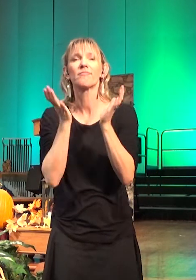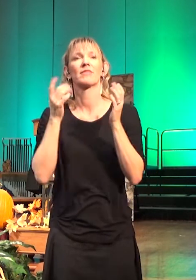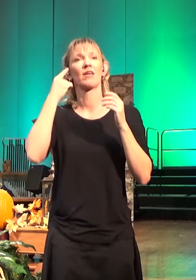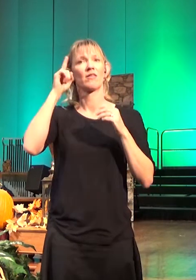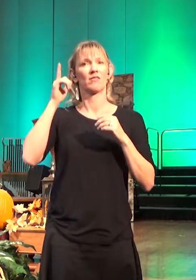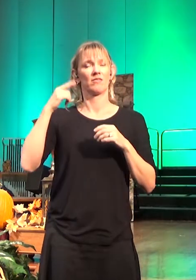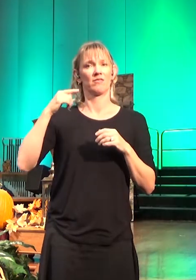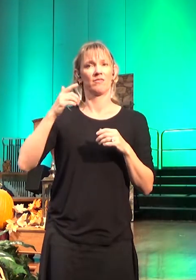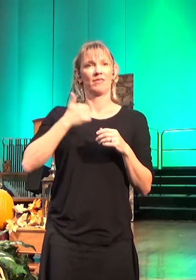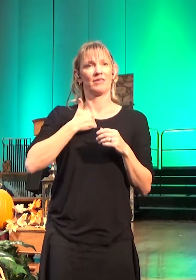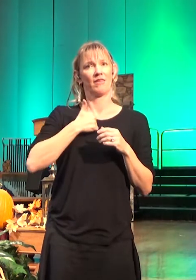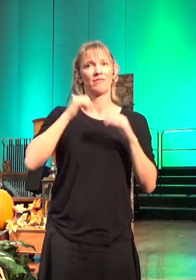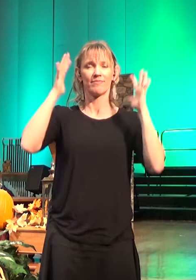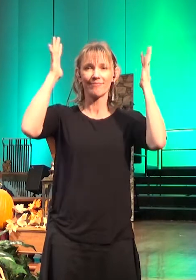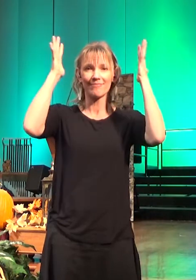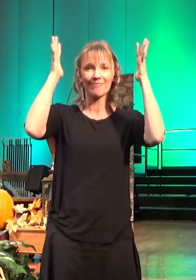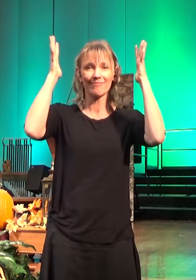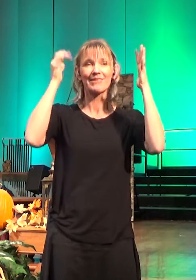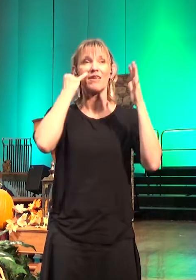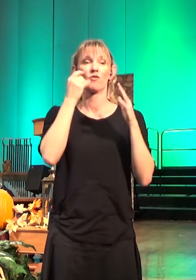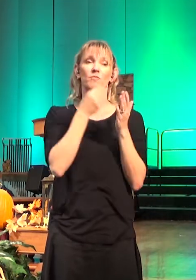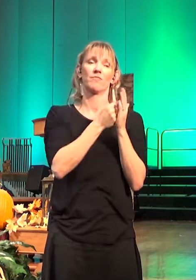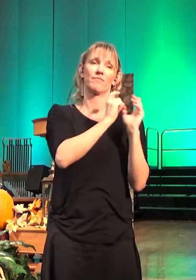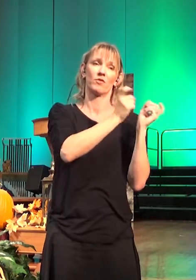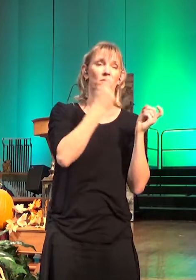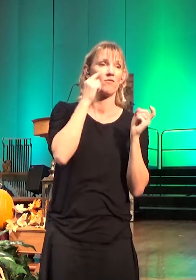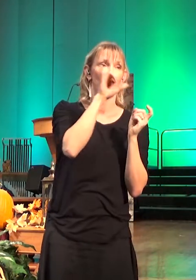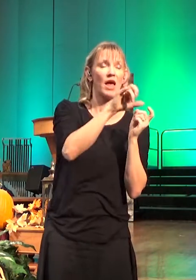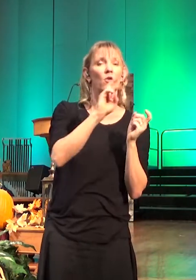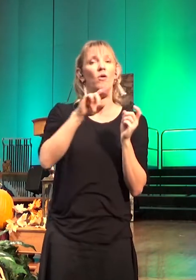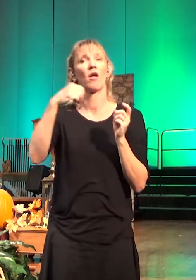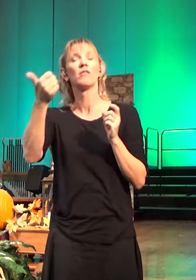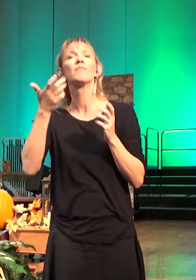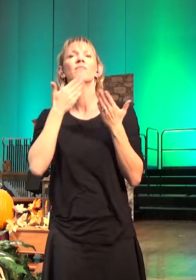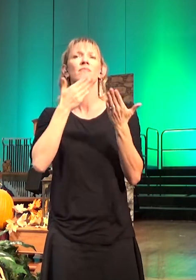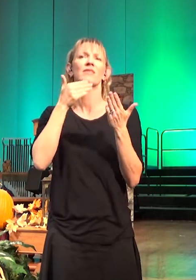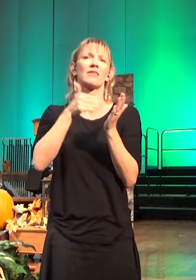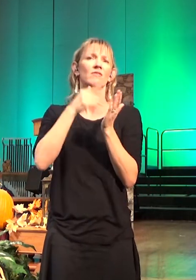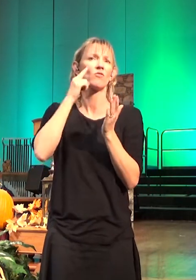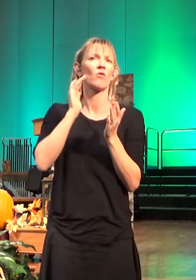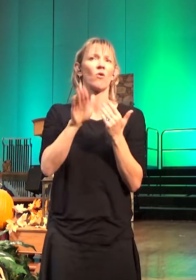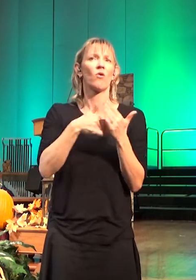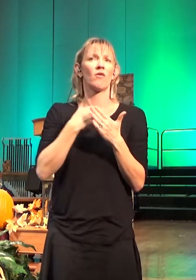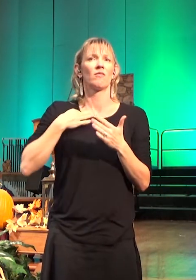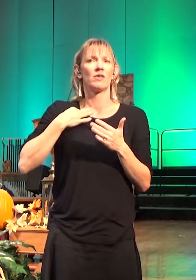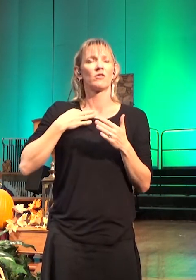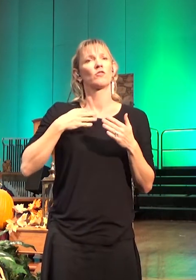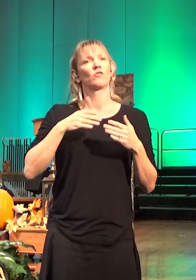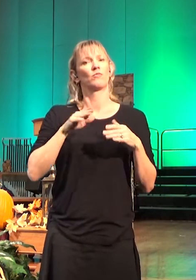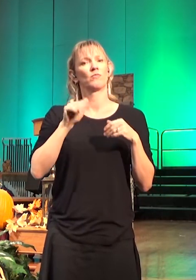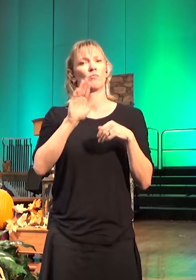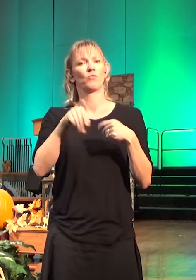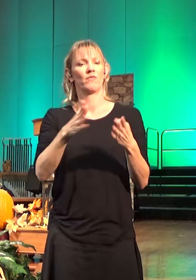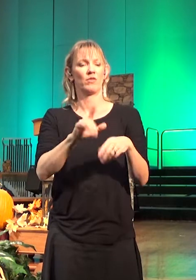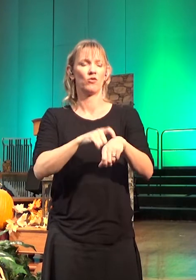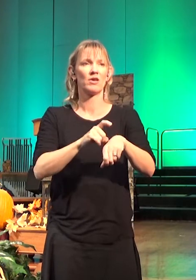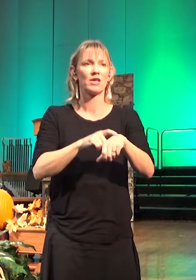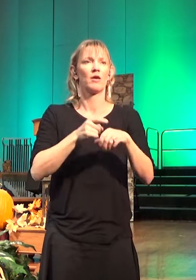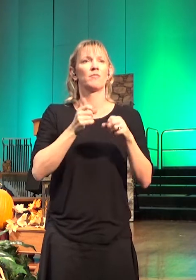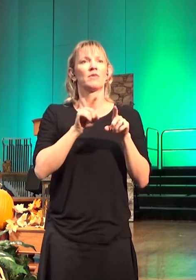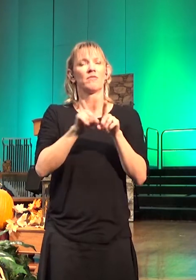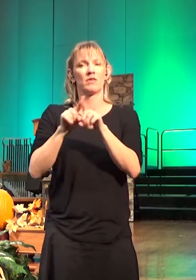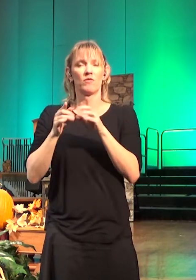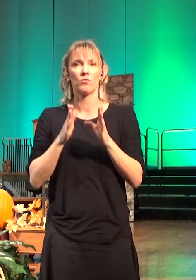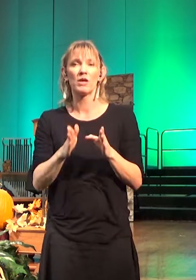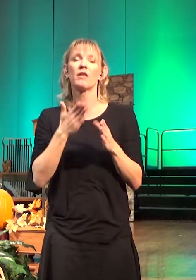with them. And so let's hear it for ourselves, whether you gave or not, for that. Again, thank you to all of our volunteers who give of their time in such incredible